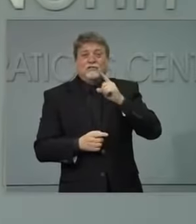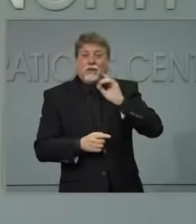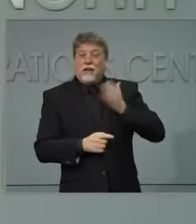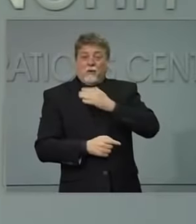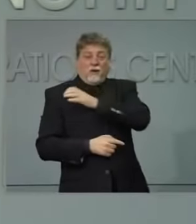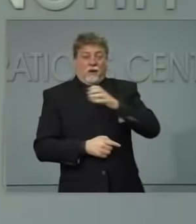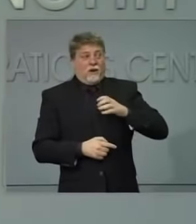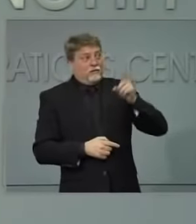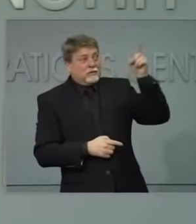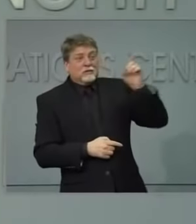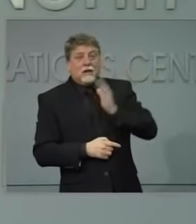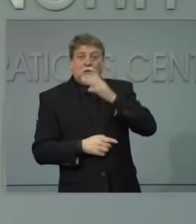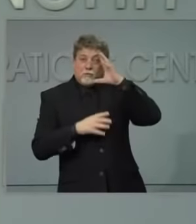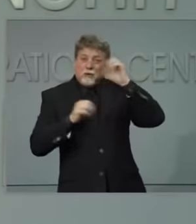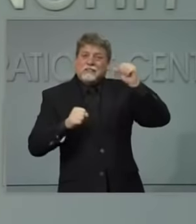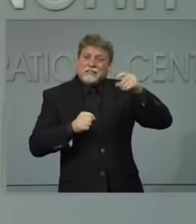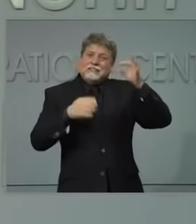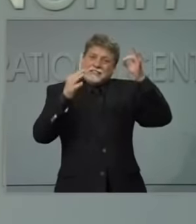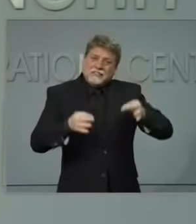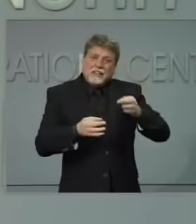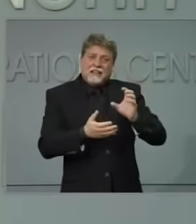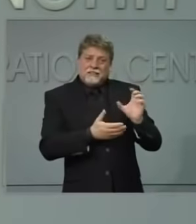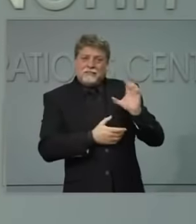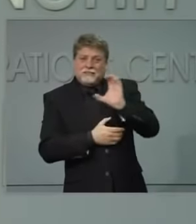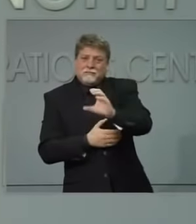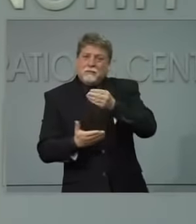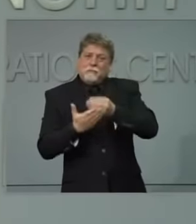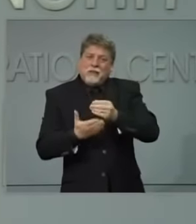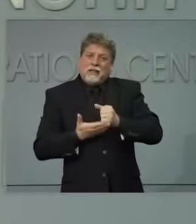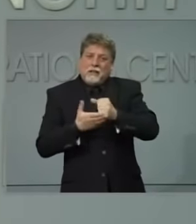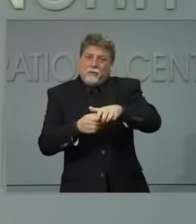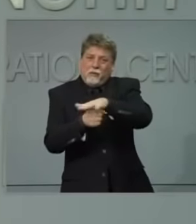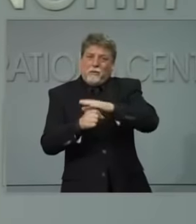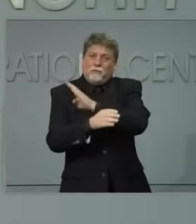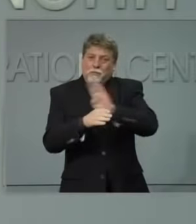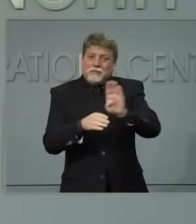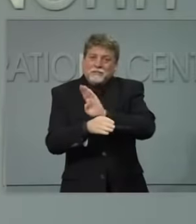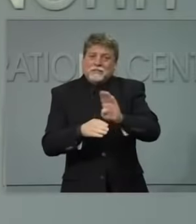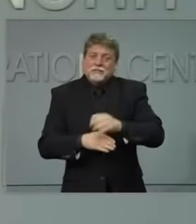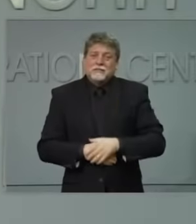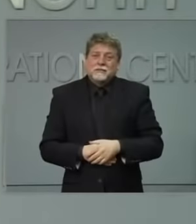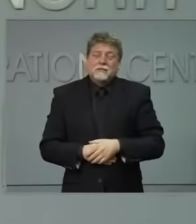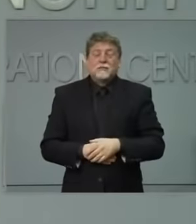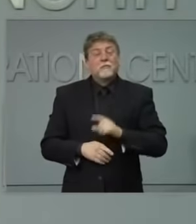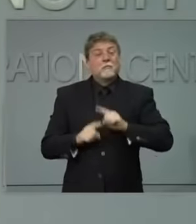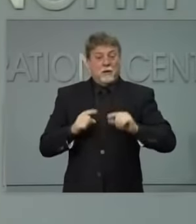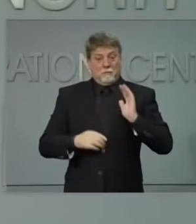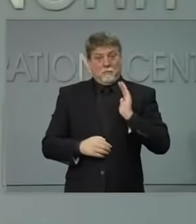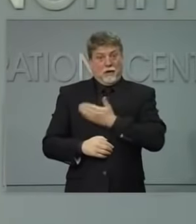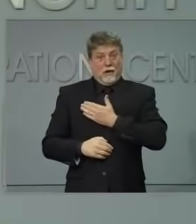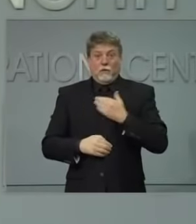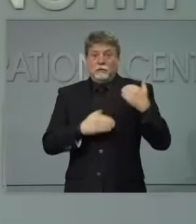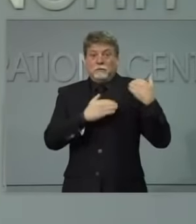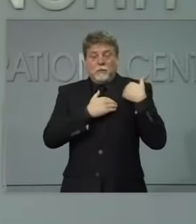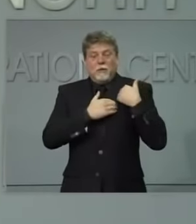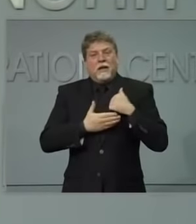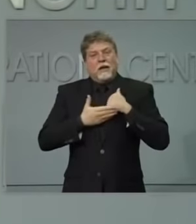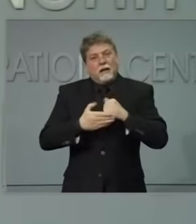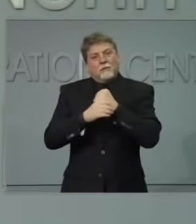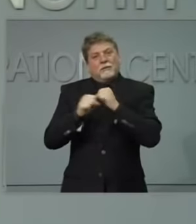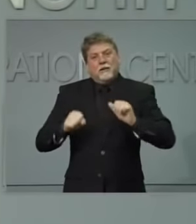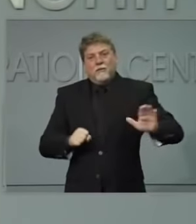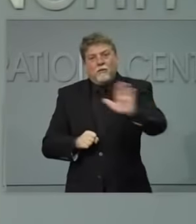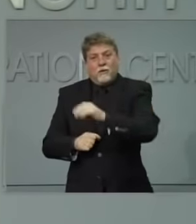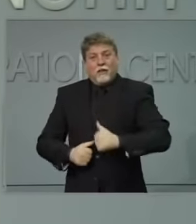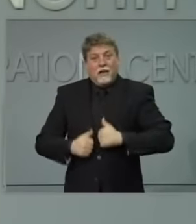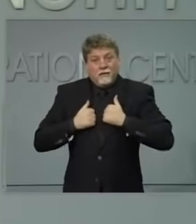However, our top priority is and must be saving lives and keeping our healthcare system from